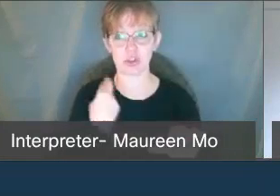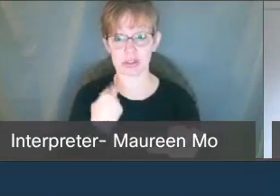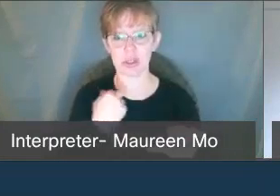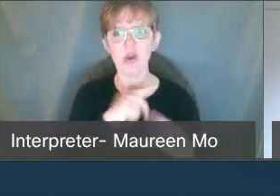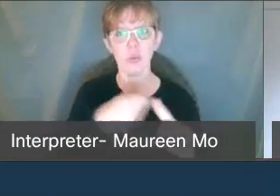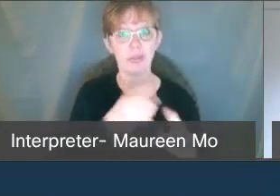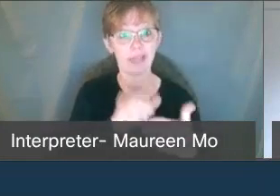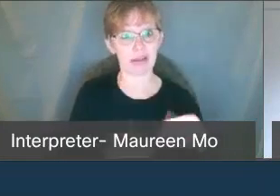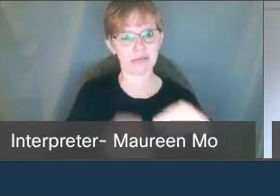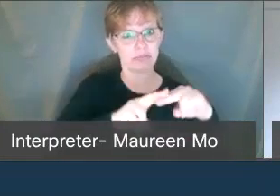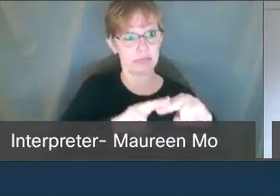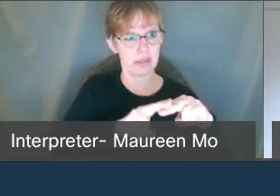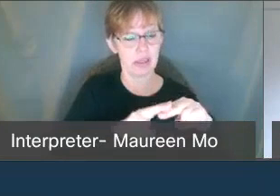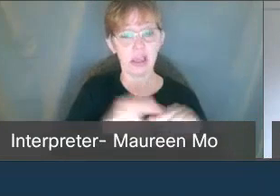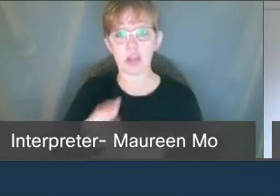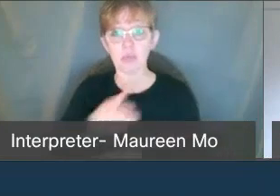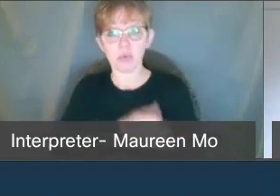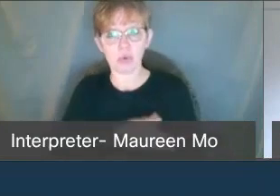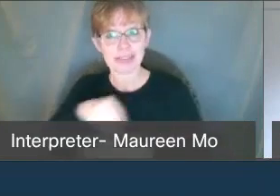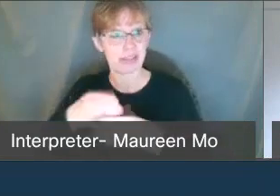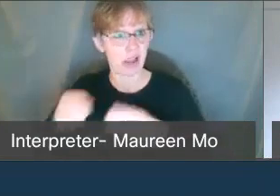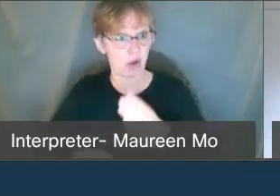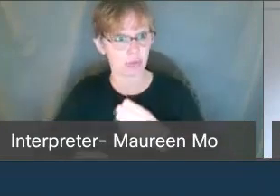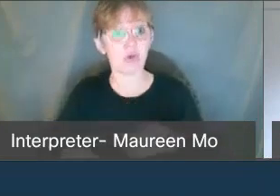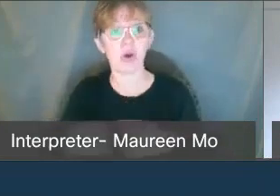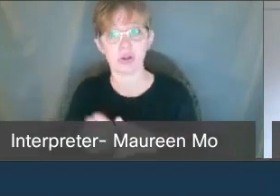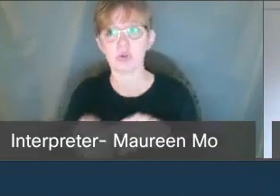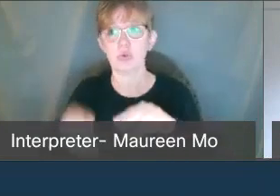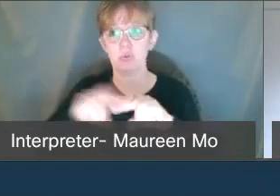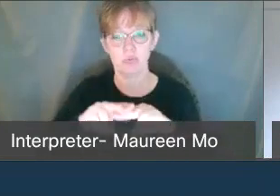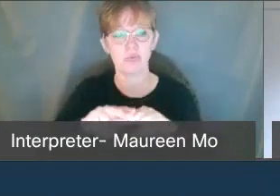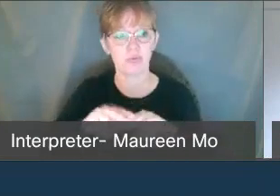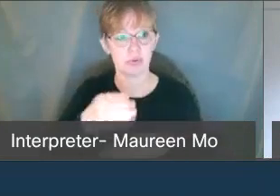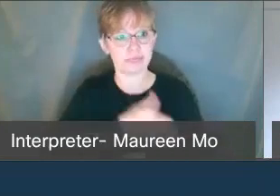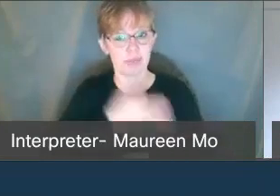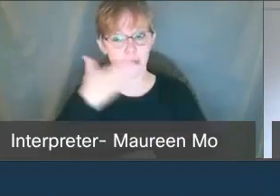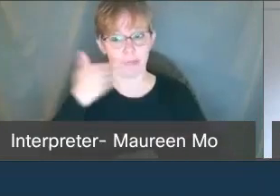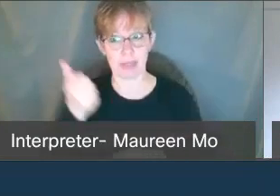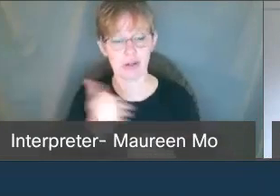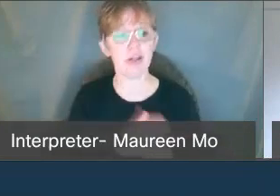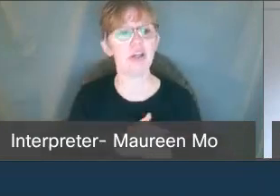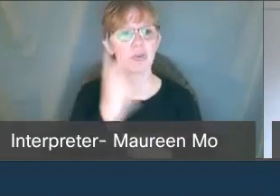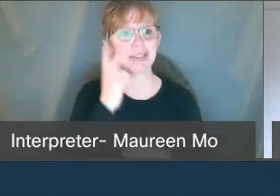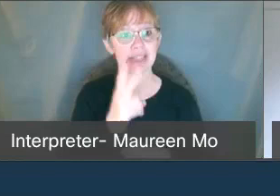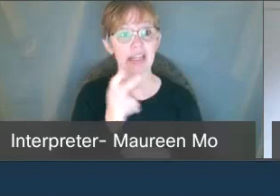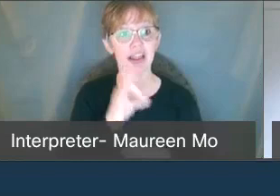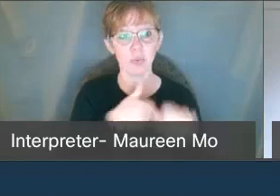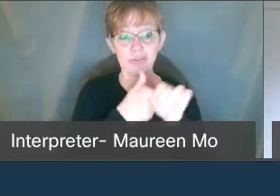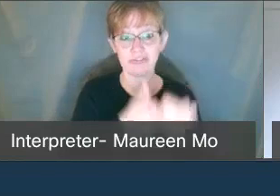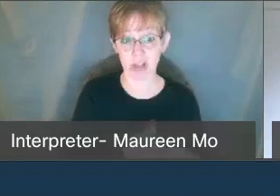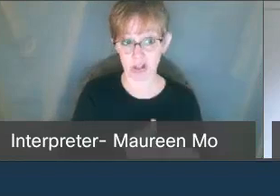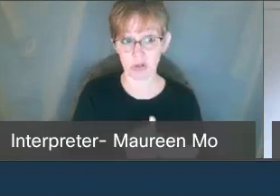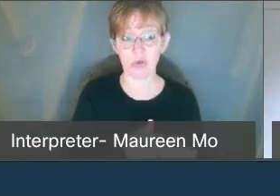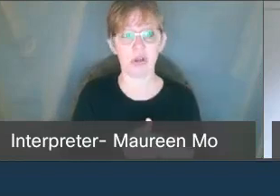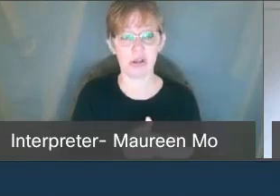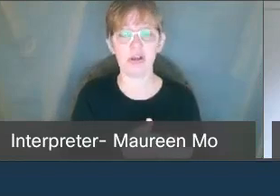so do improvements in outcome. This means that we see with increased adherence to risk assessment results, we see reductions